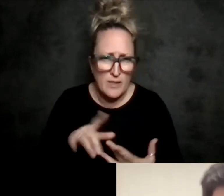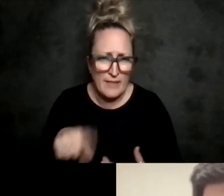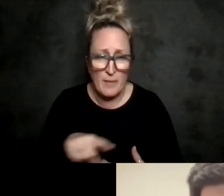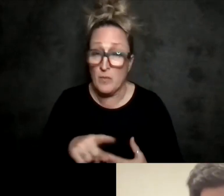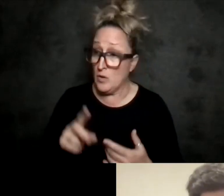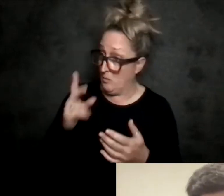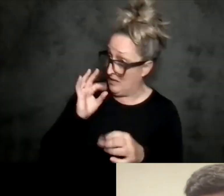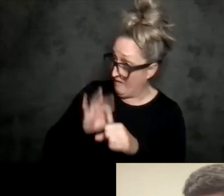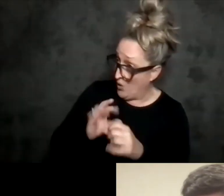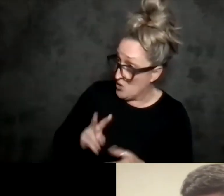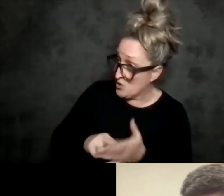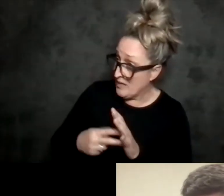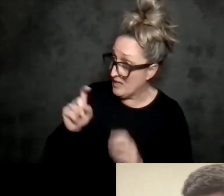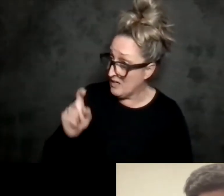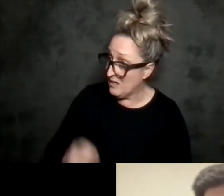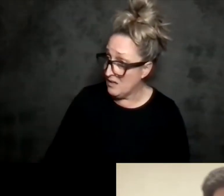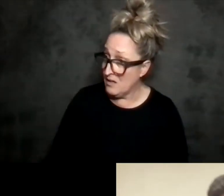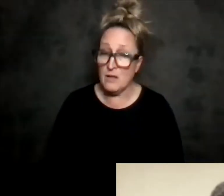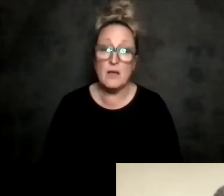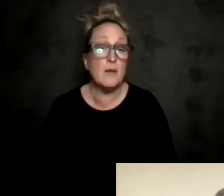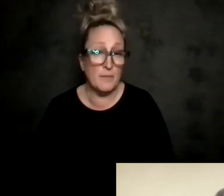Like the voters? Mm-hmm.